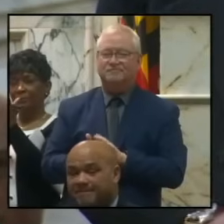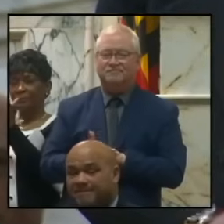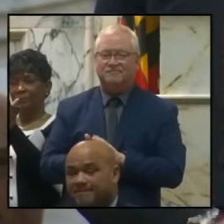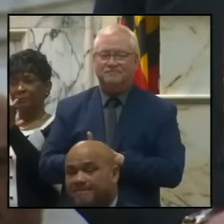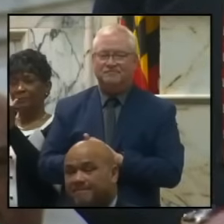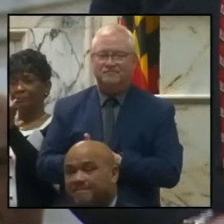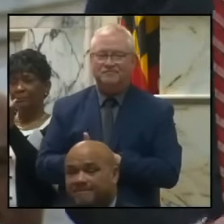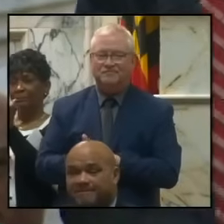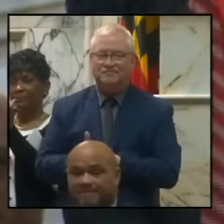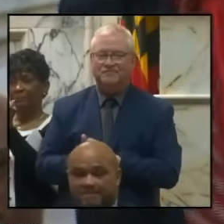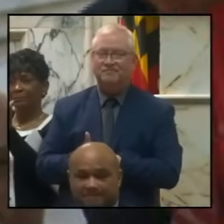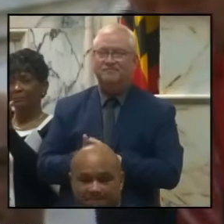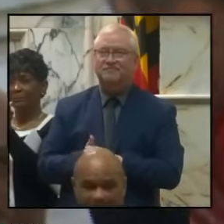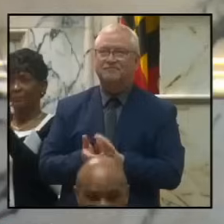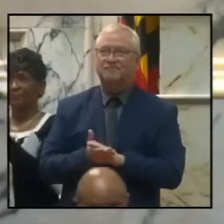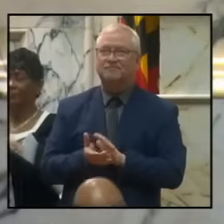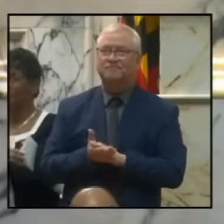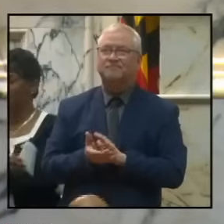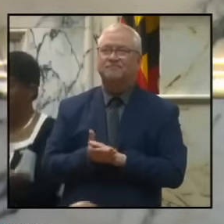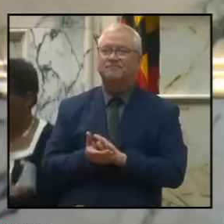God bless you